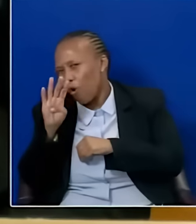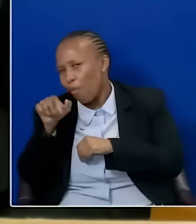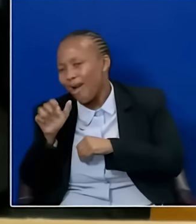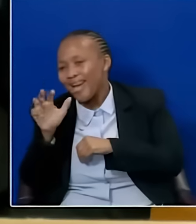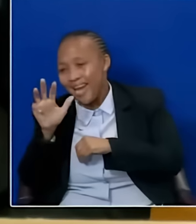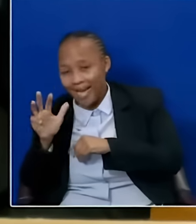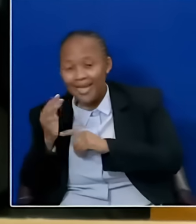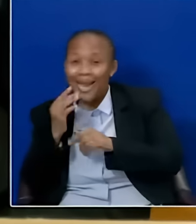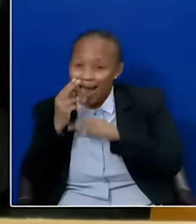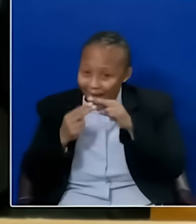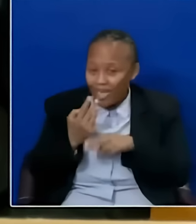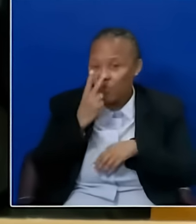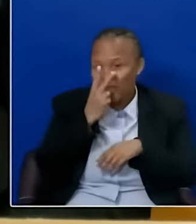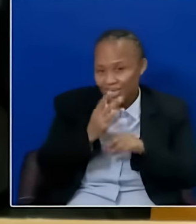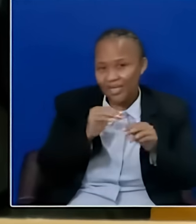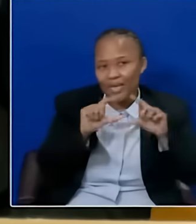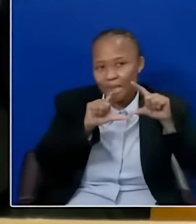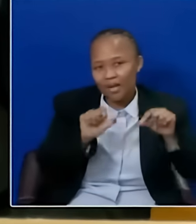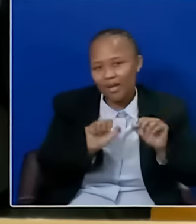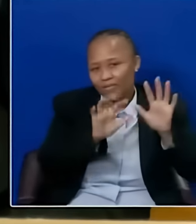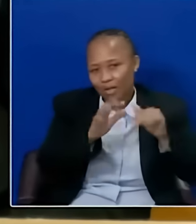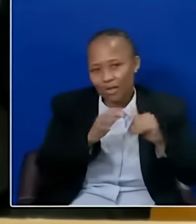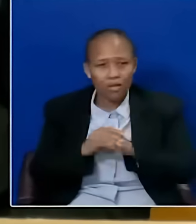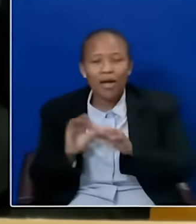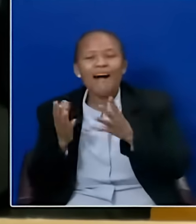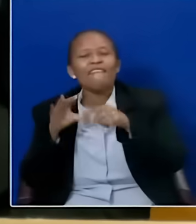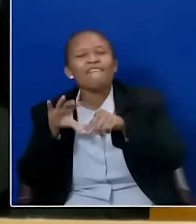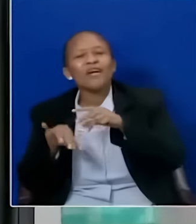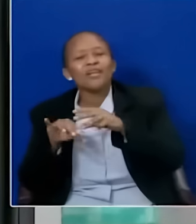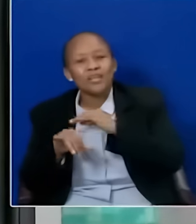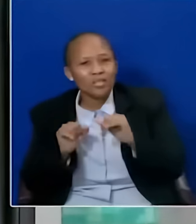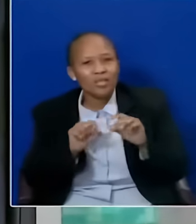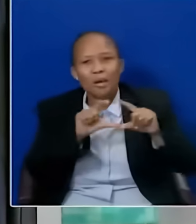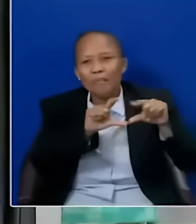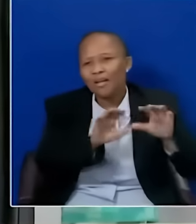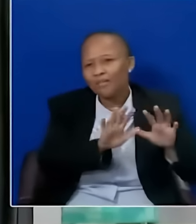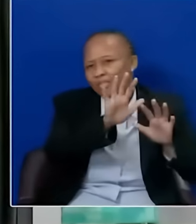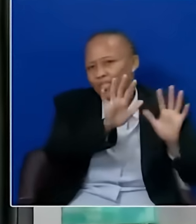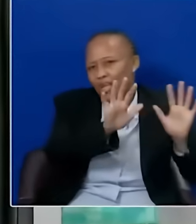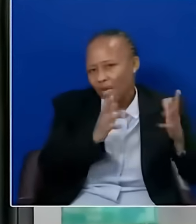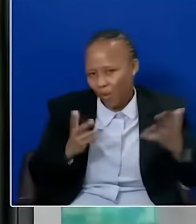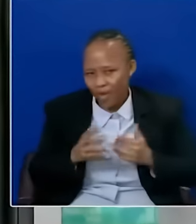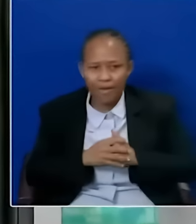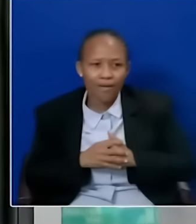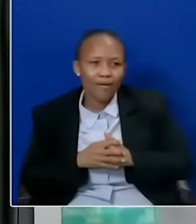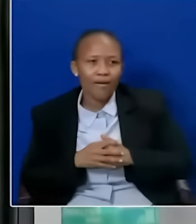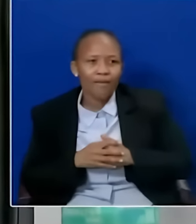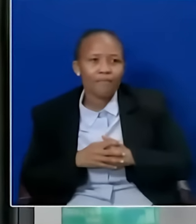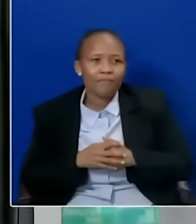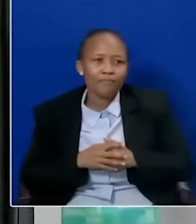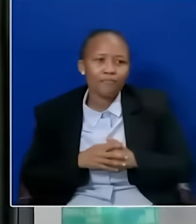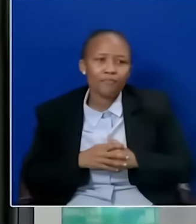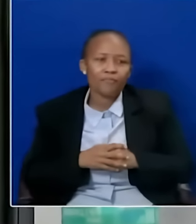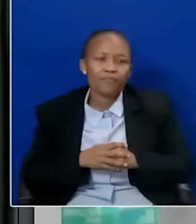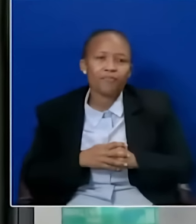Commissioner. Where in the findings in paragraph 10 does it appear? He starts with a preamble Yes. of what he